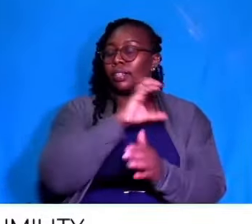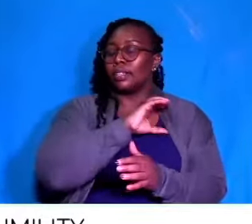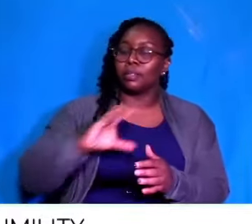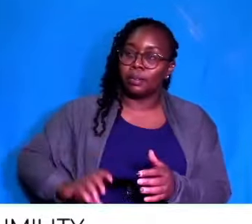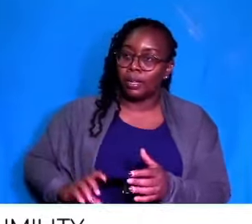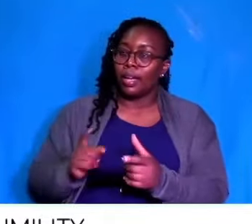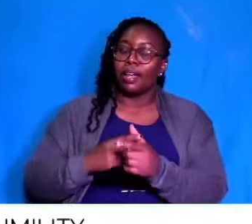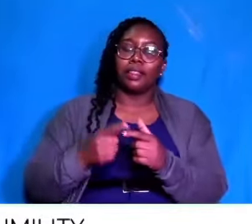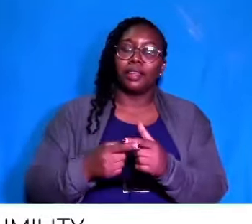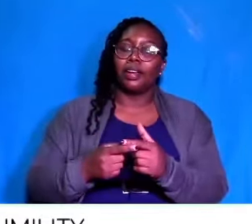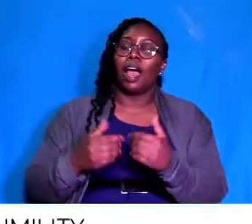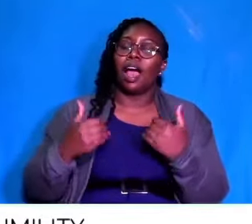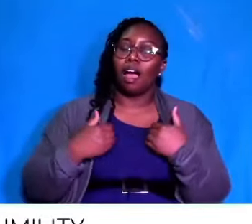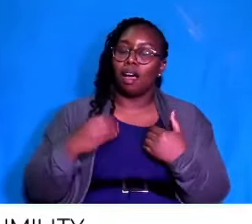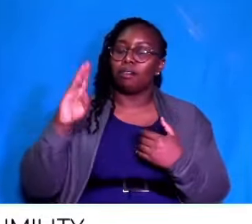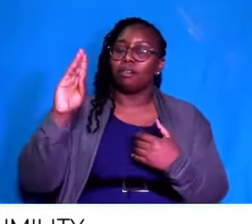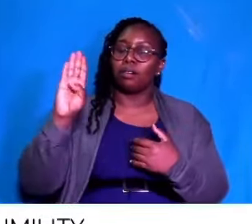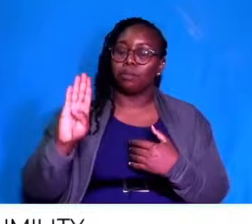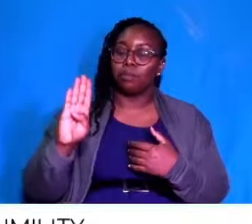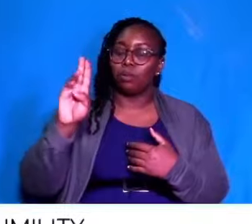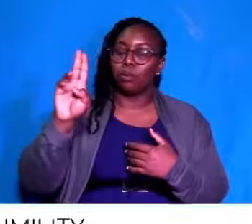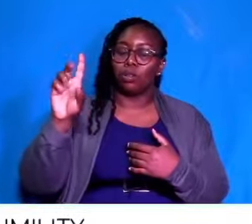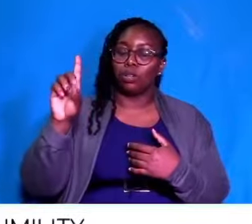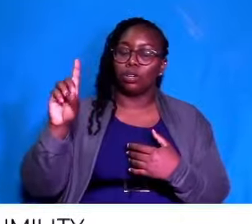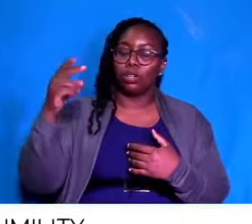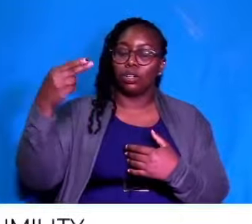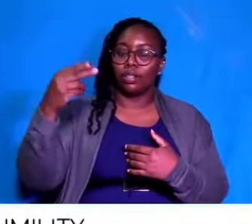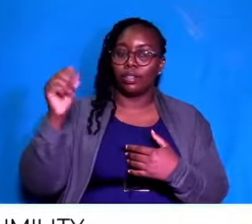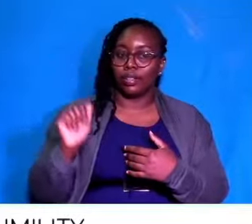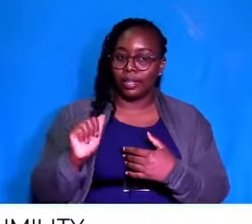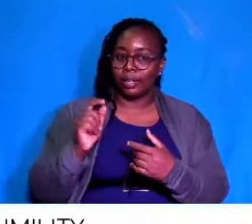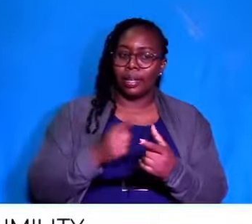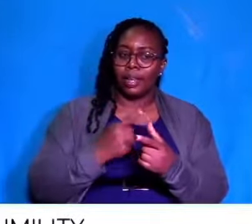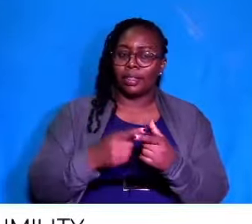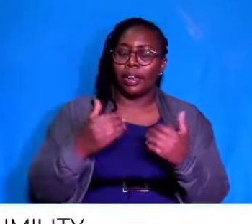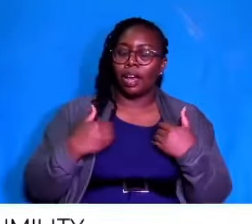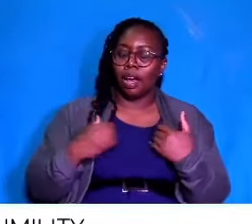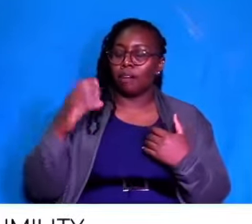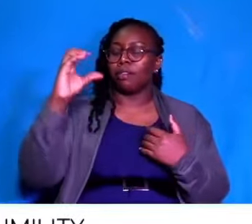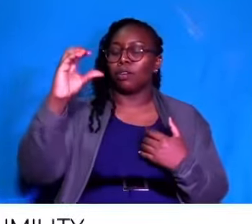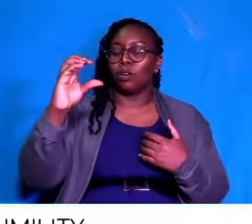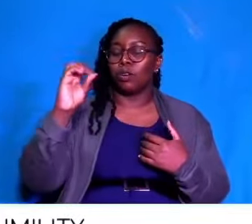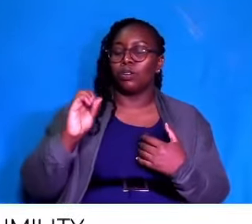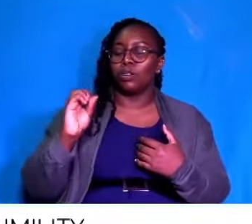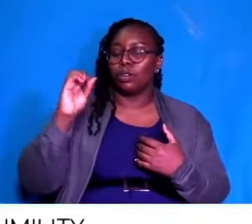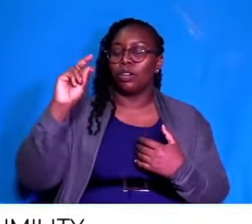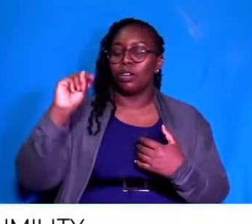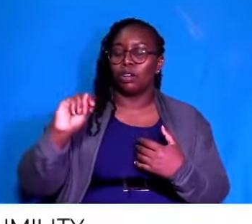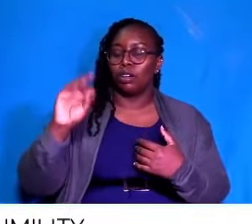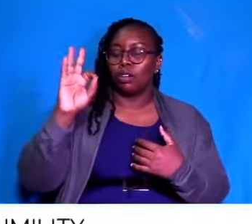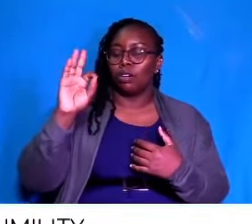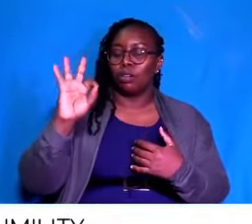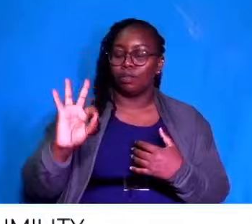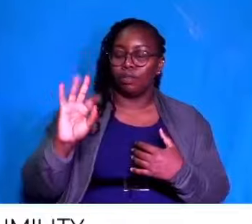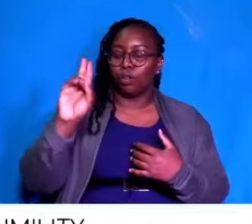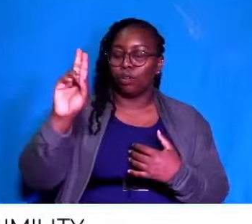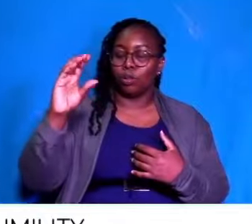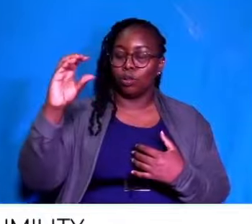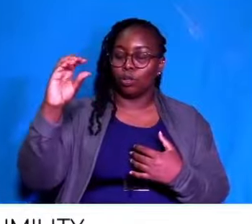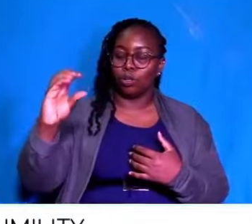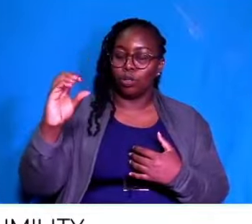Buddha. And number five was Confucius. So again, they were not looking at wealth, they